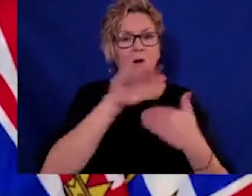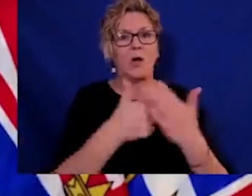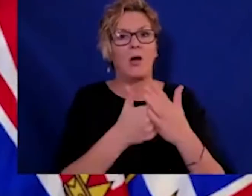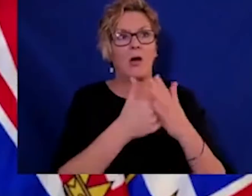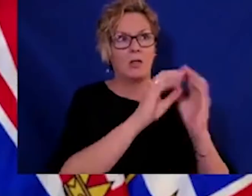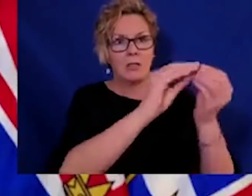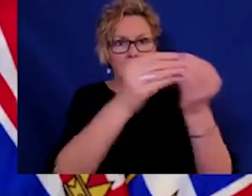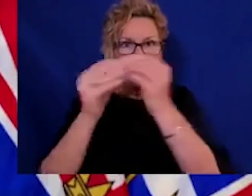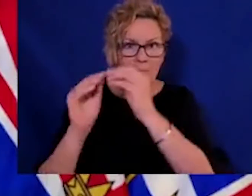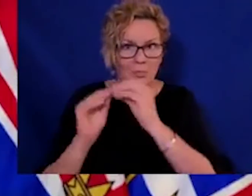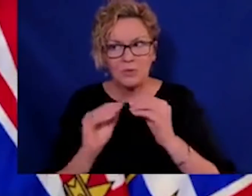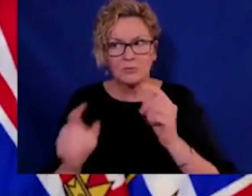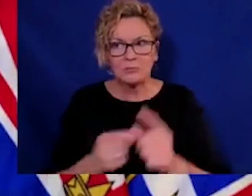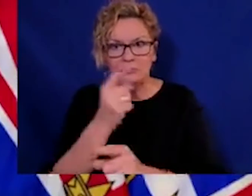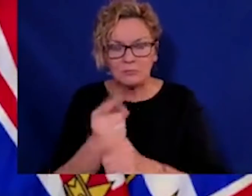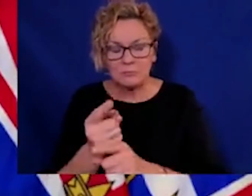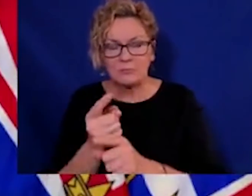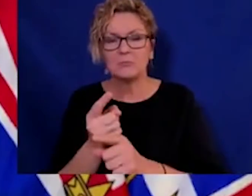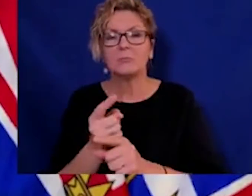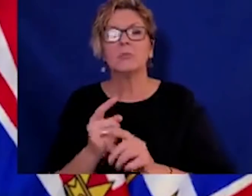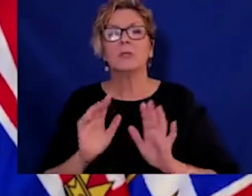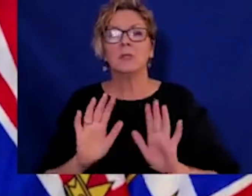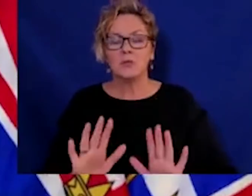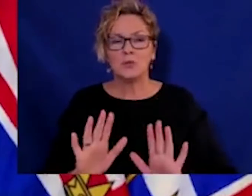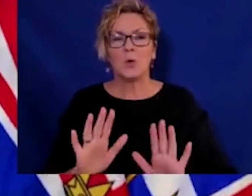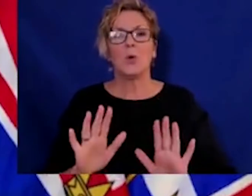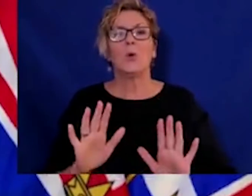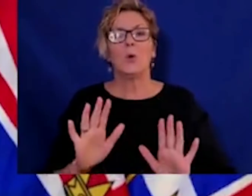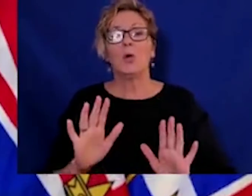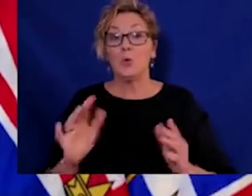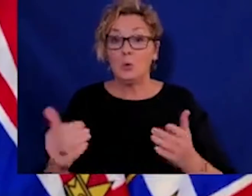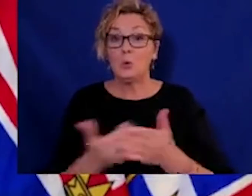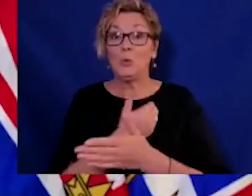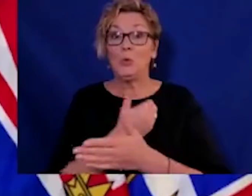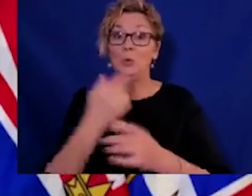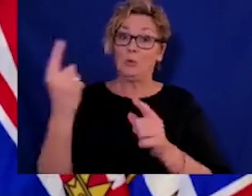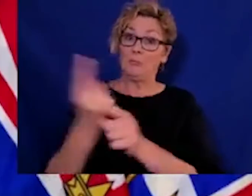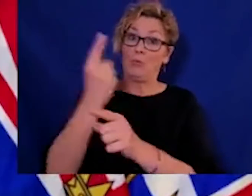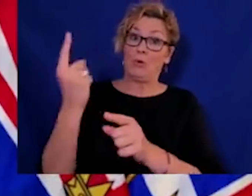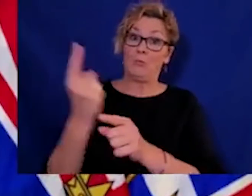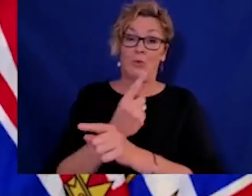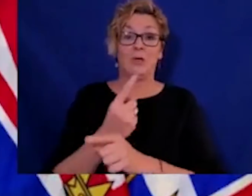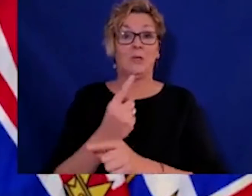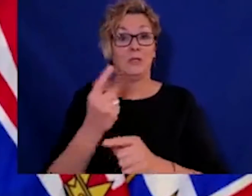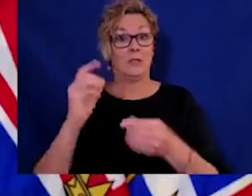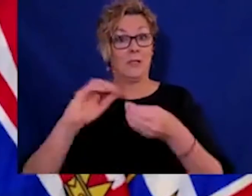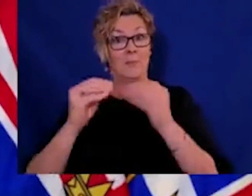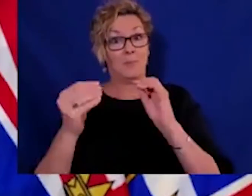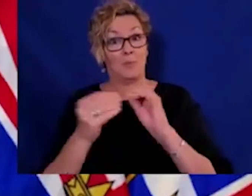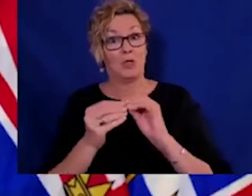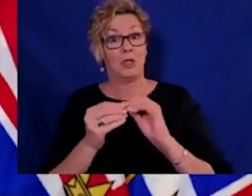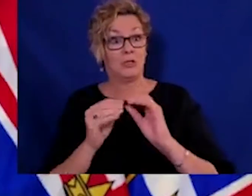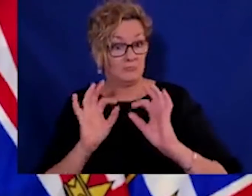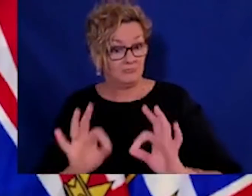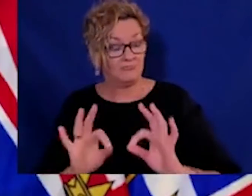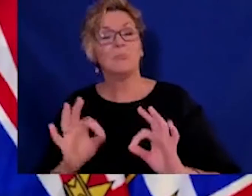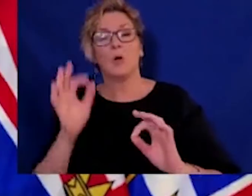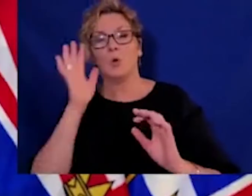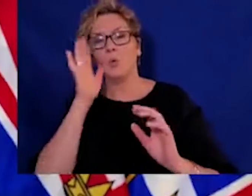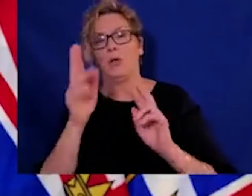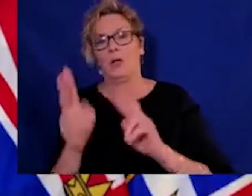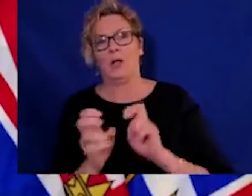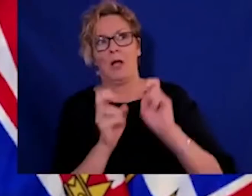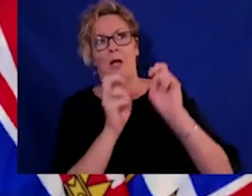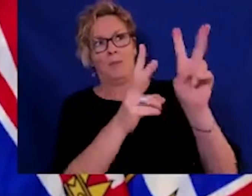report on a daily basis. But as I say, these numbers will be available, and we will make sure that the BC